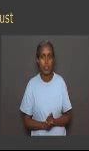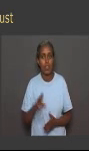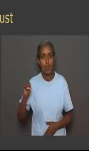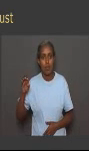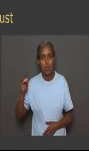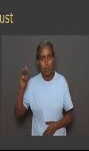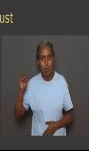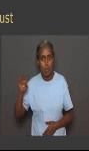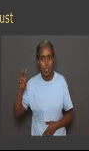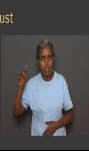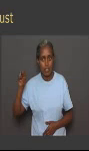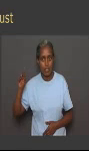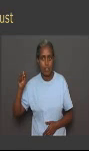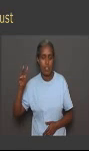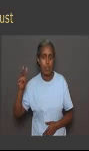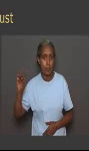momentum,